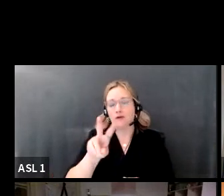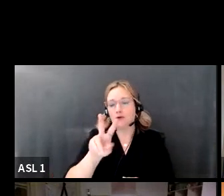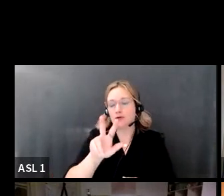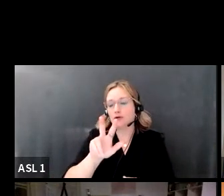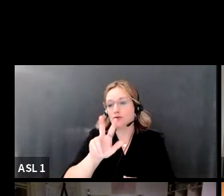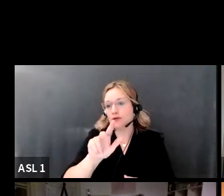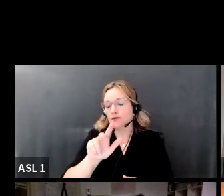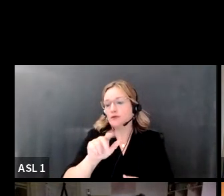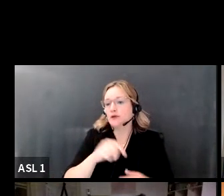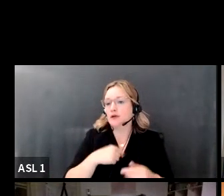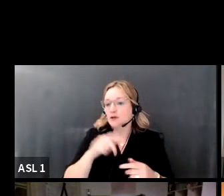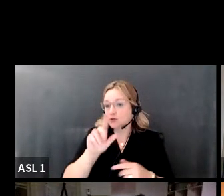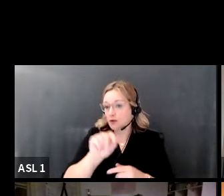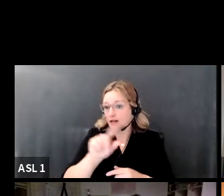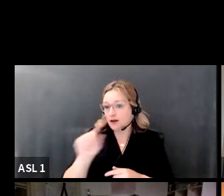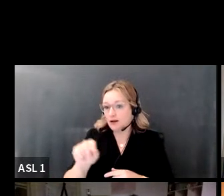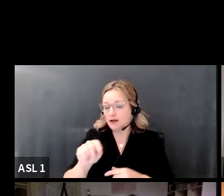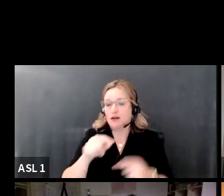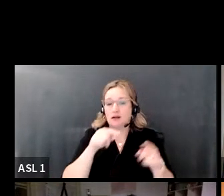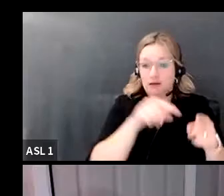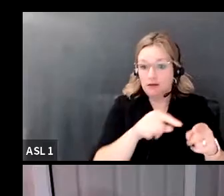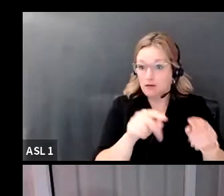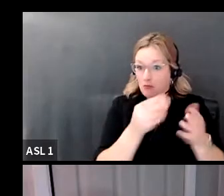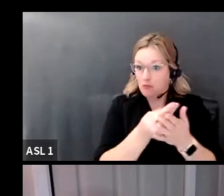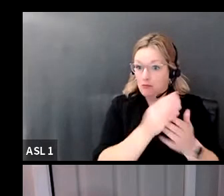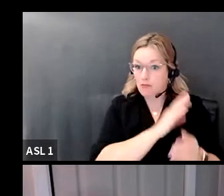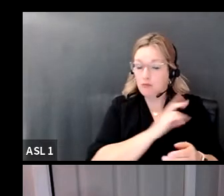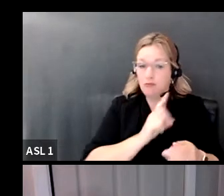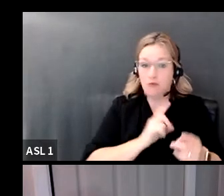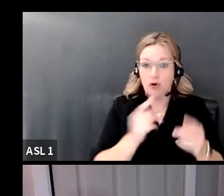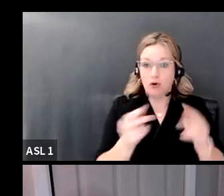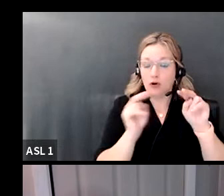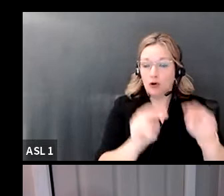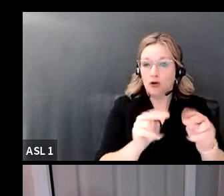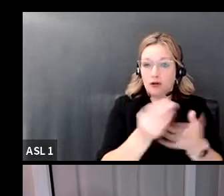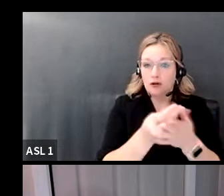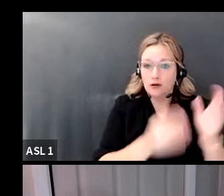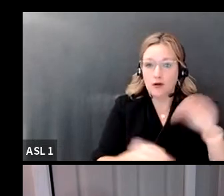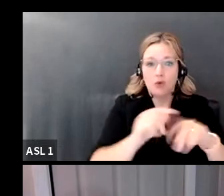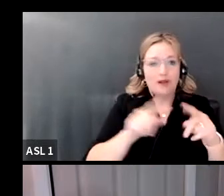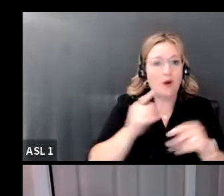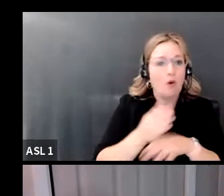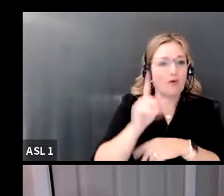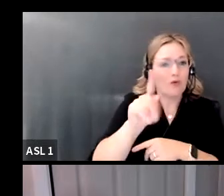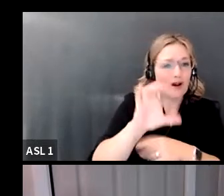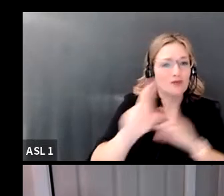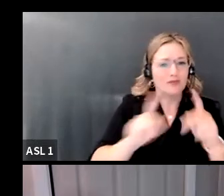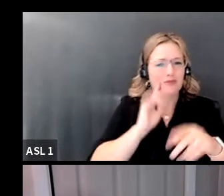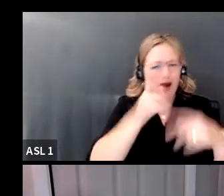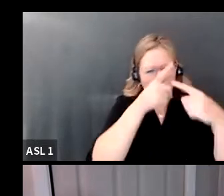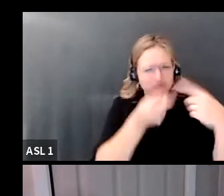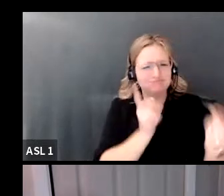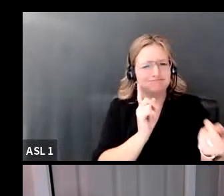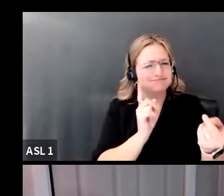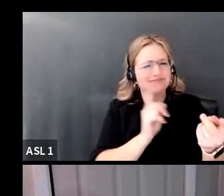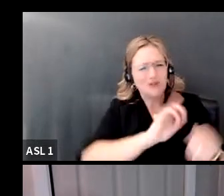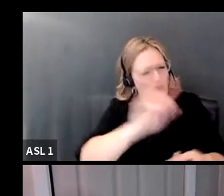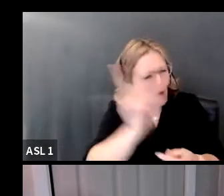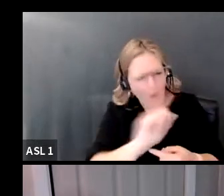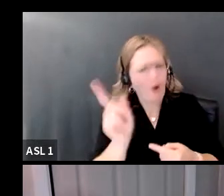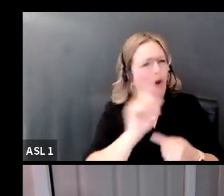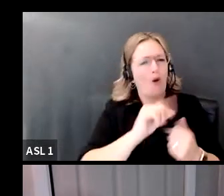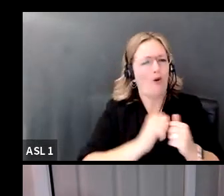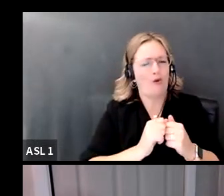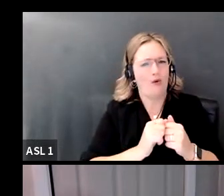this board moved to look into reducing or freezing the budget this year after nearly 100 people showed up to express their opposition to the current status quo